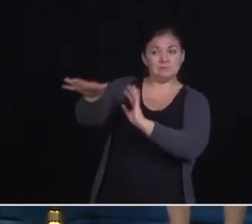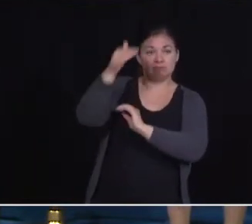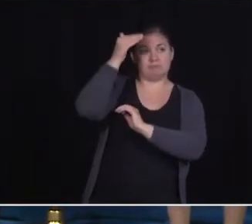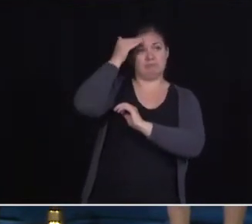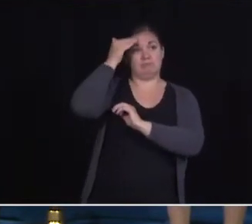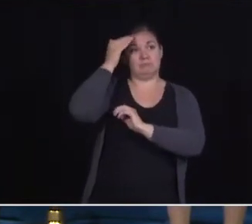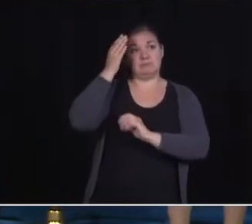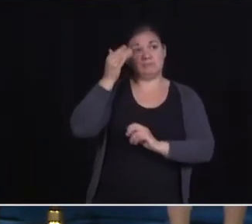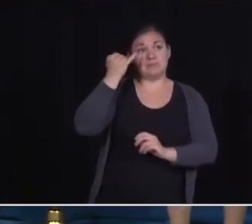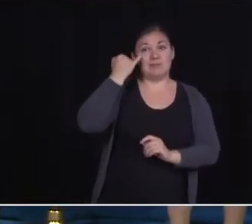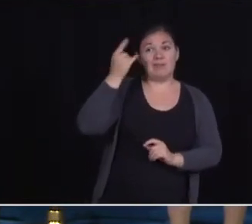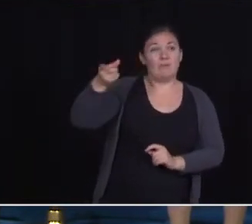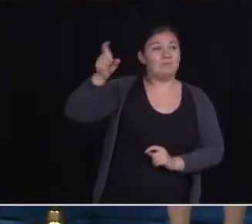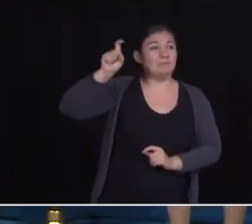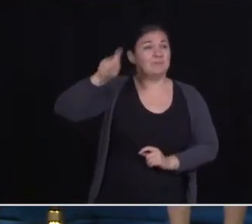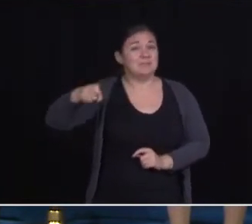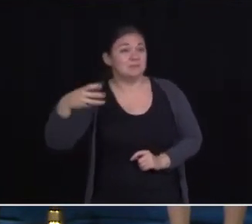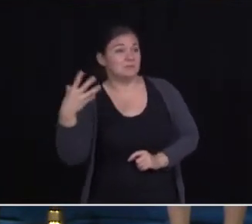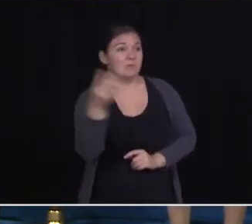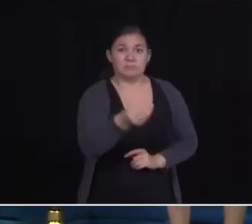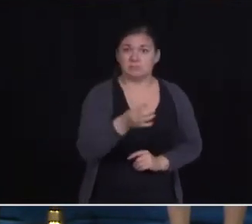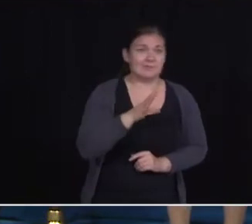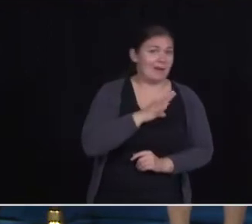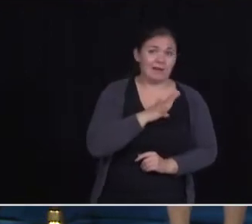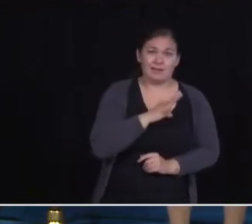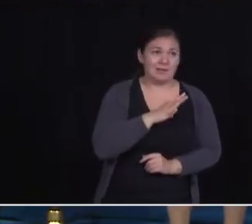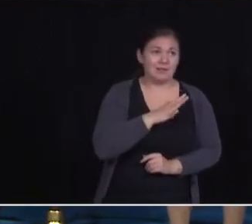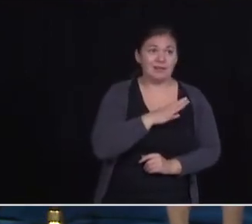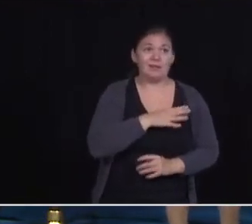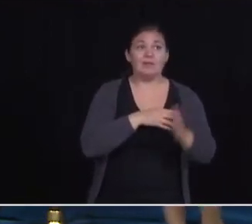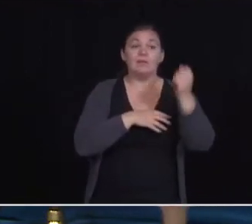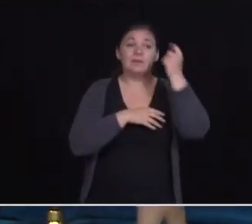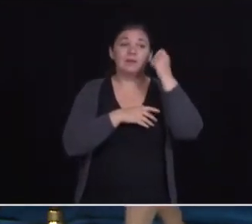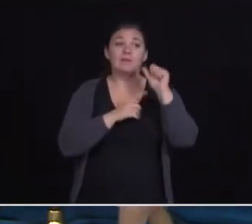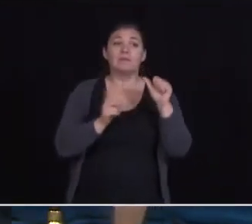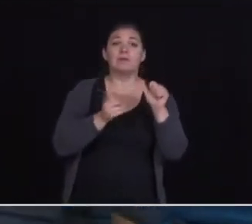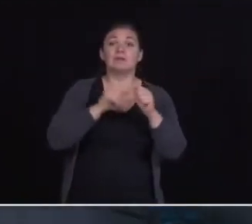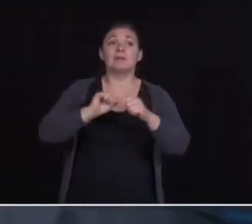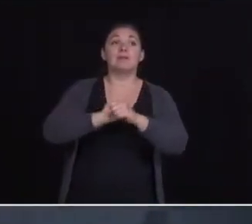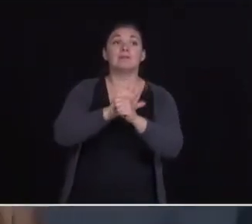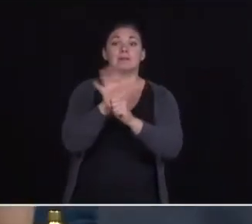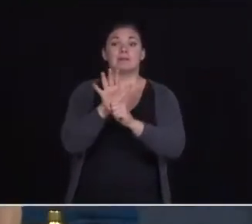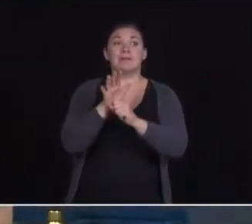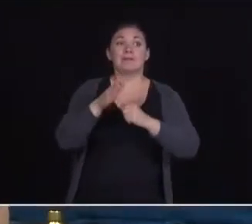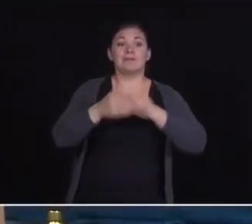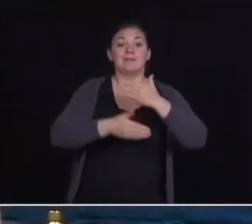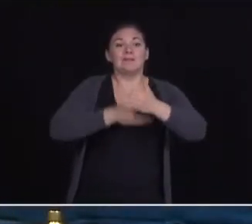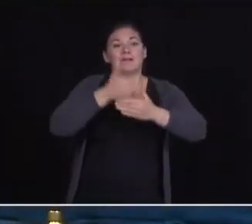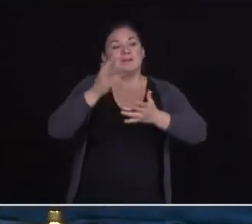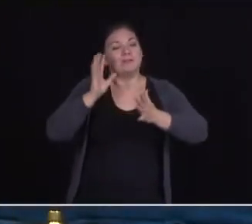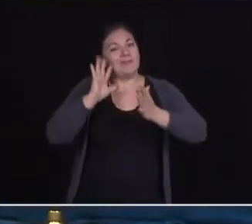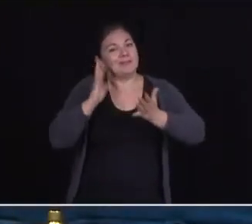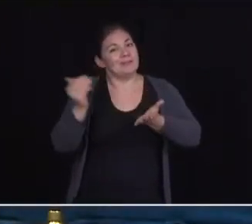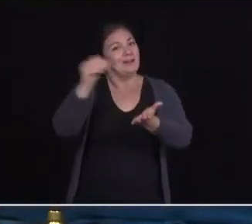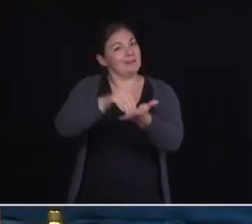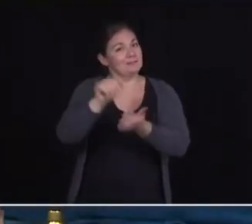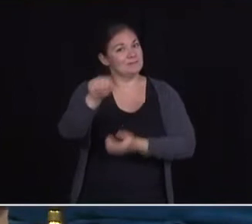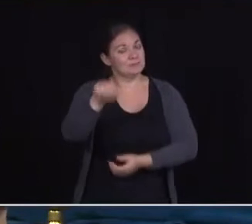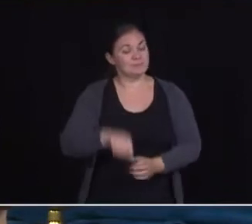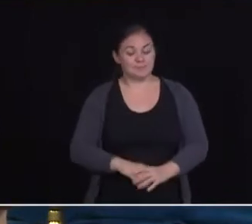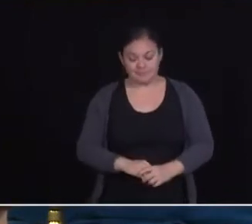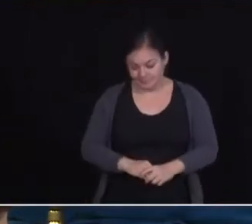did well in the first wave. We need you to do it well again this time. Next question. Your next question comes from Cynthia Mulligan at City